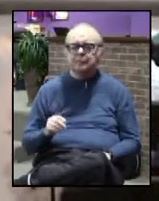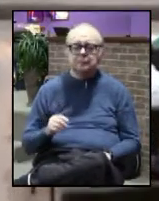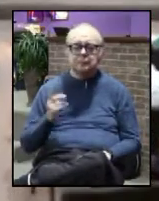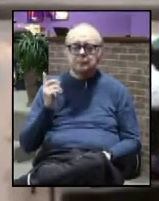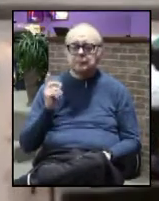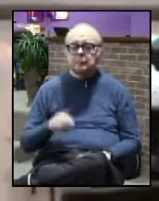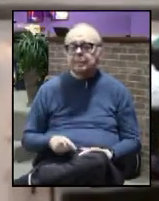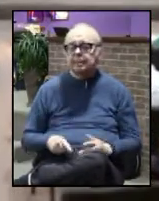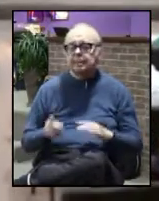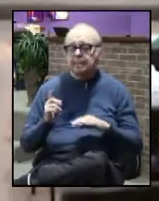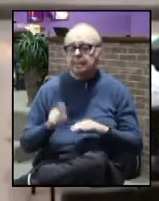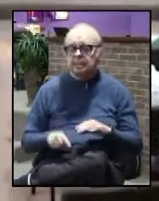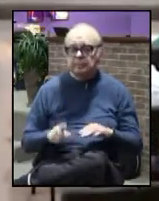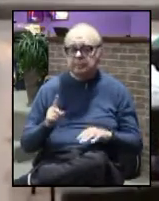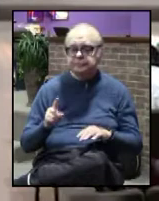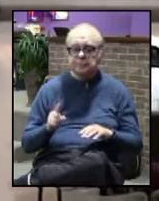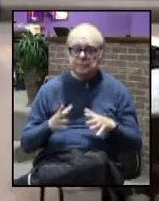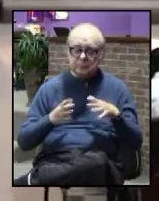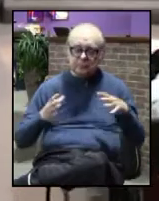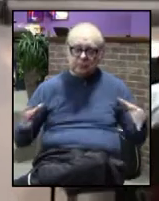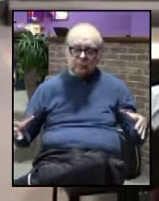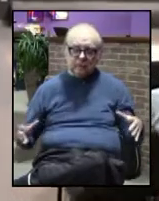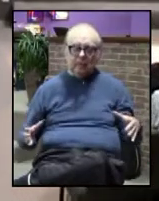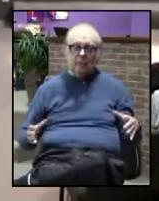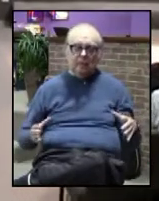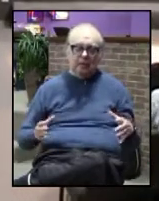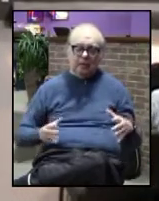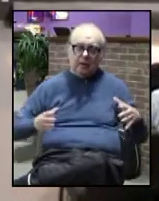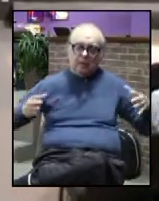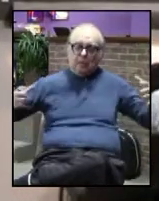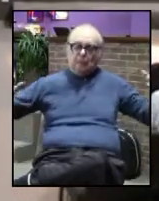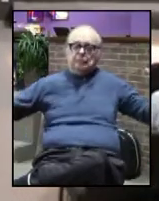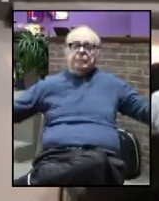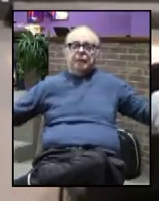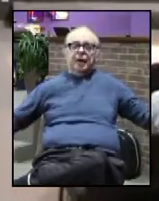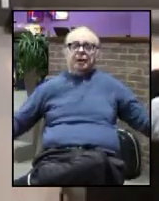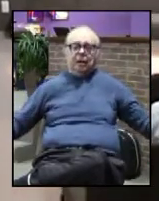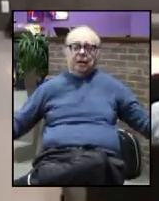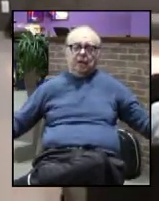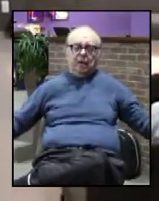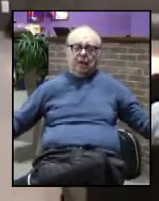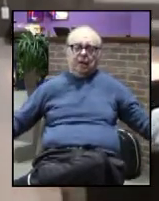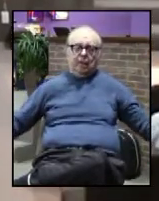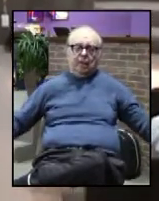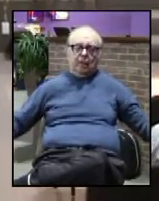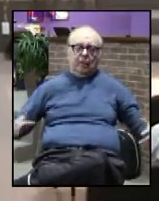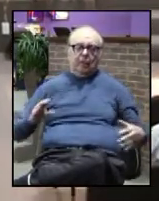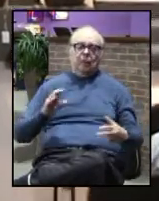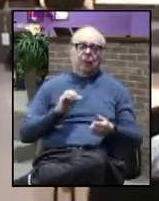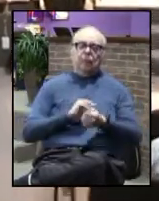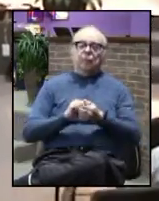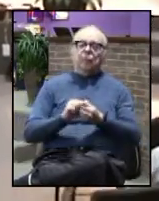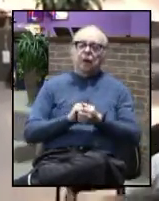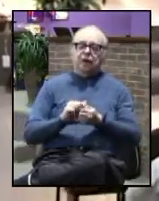What we need is one of these big, huge, humongous wash tubs.